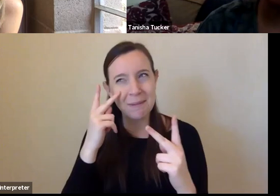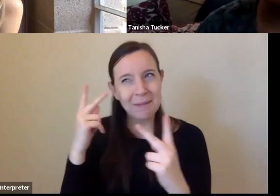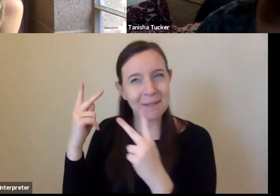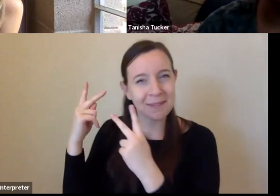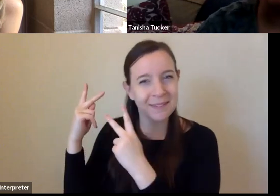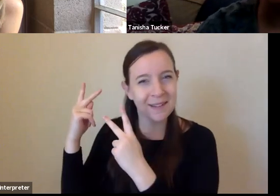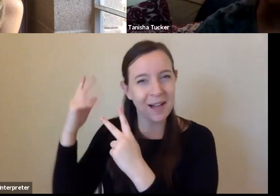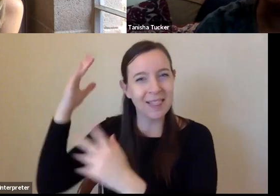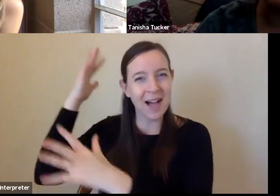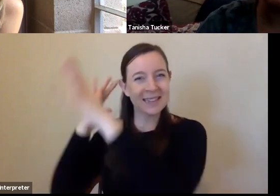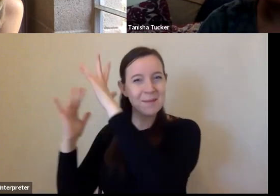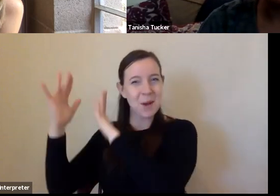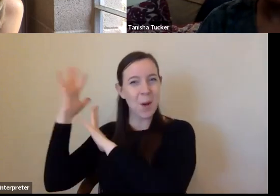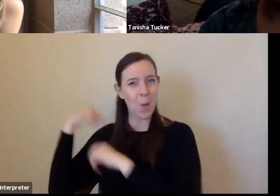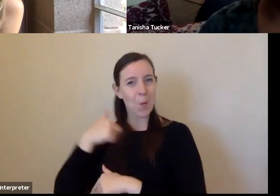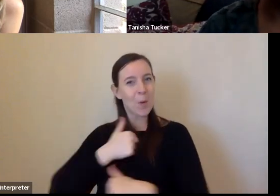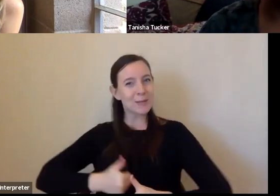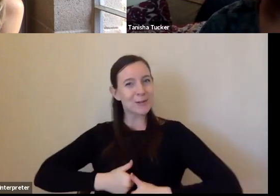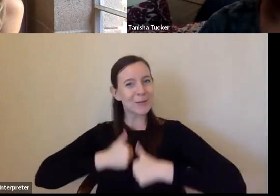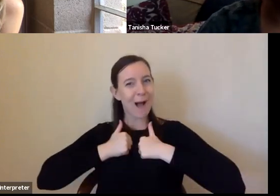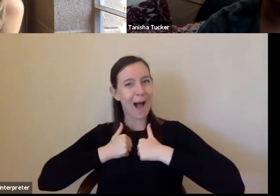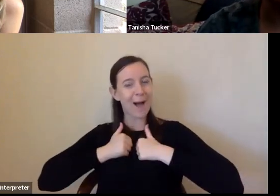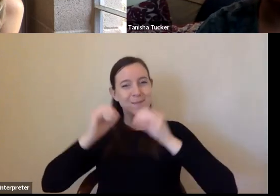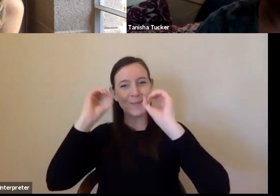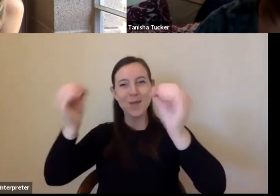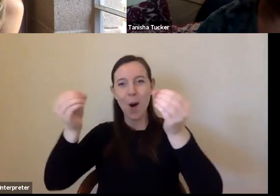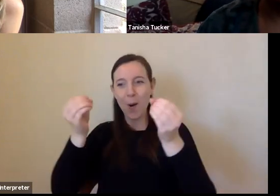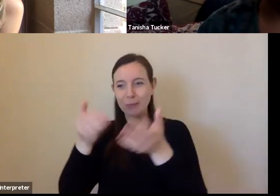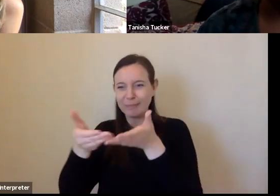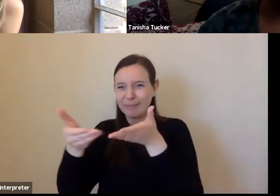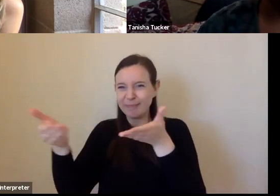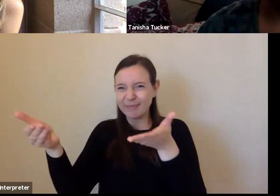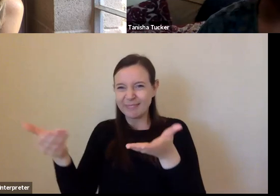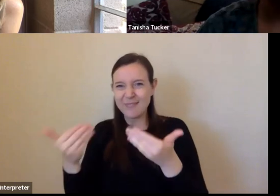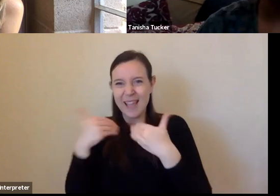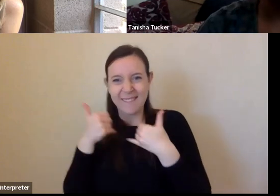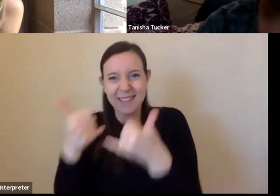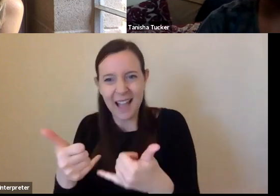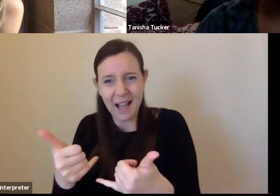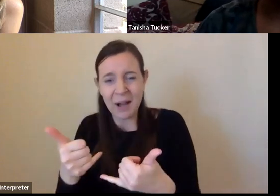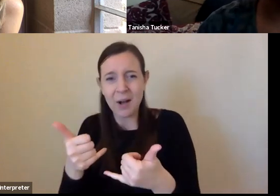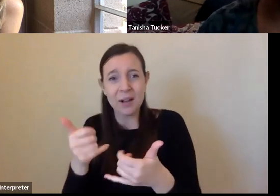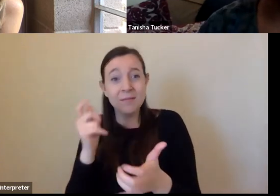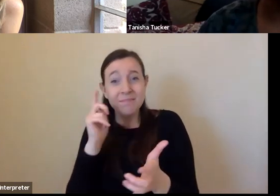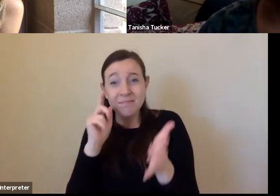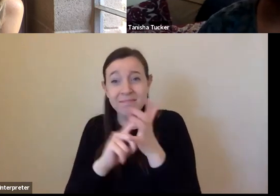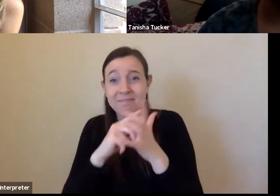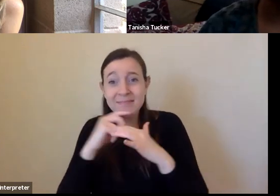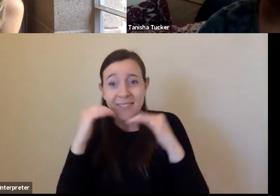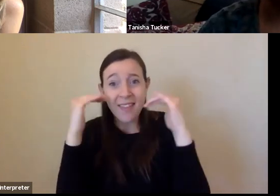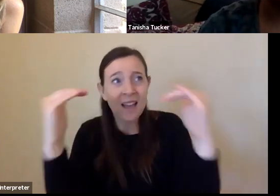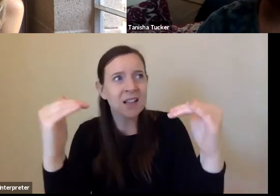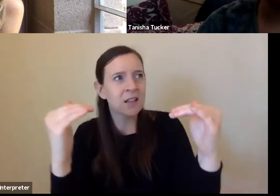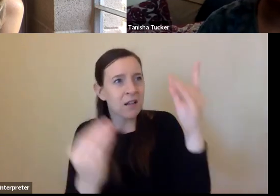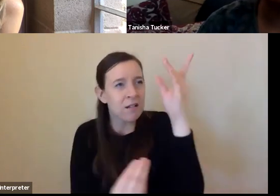fine without them. And the desert out there, the saguaros are blooming, there's fruit, there's